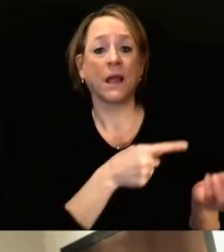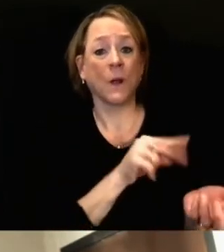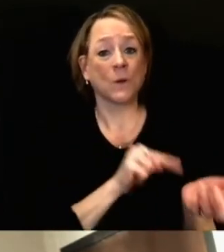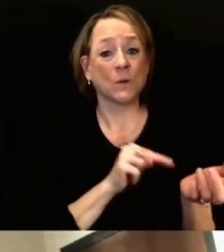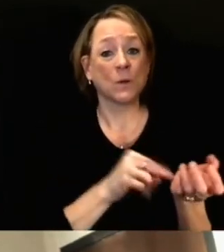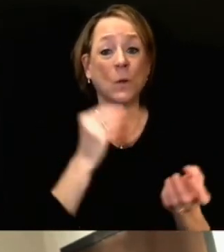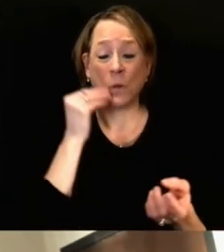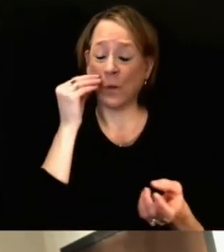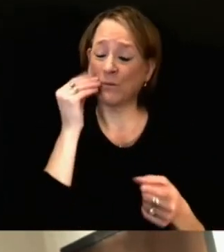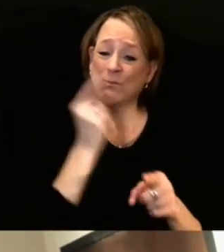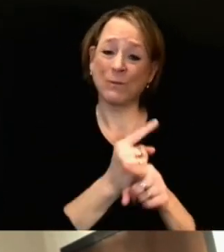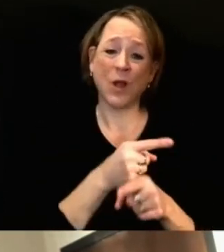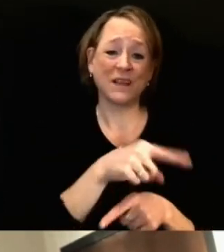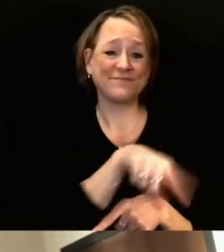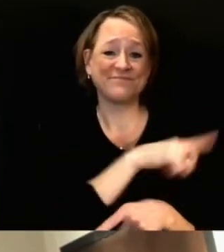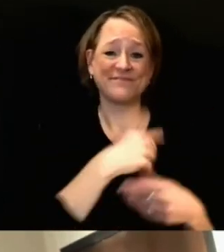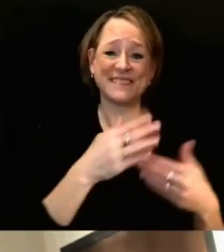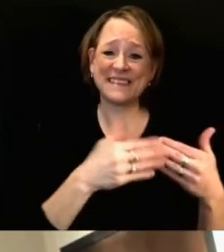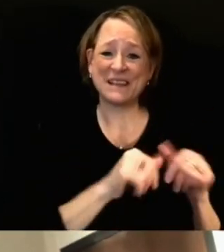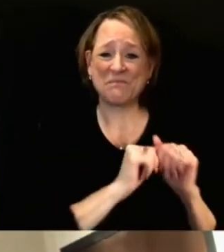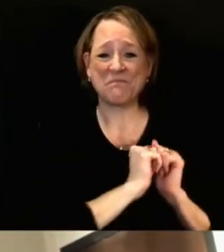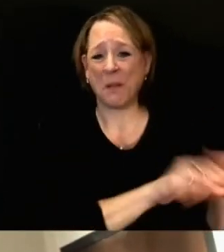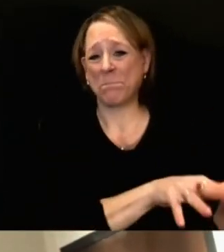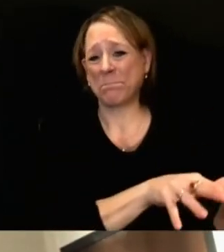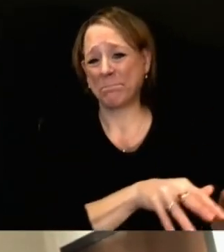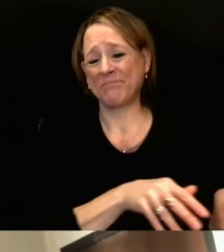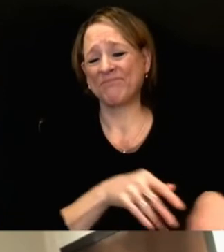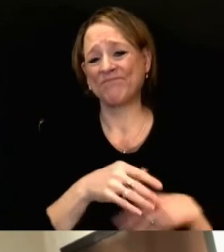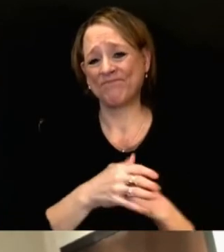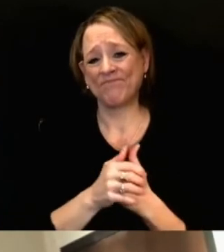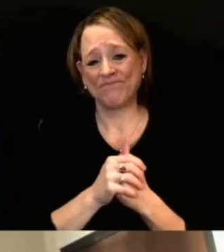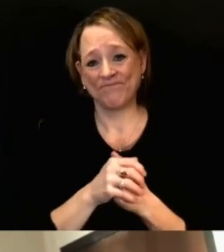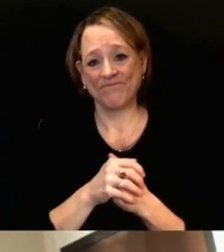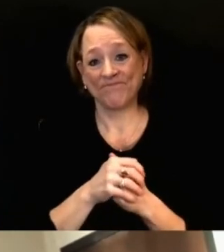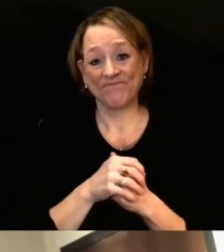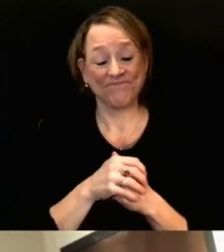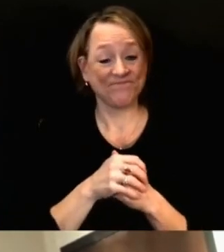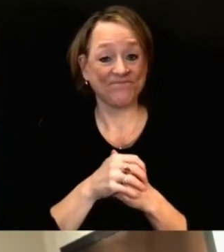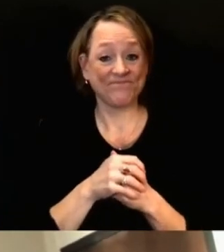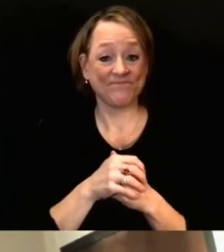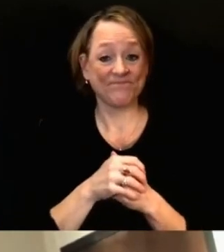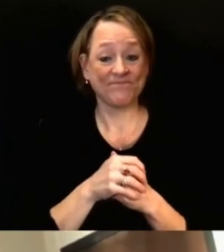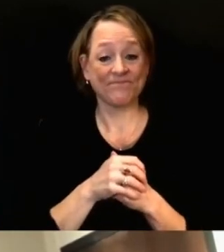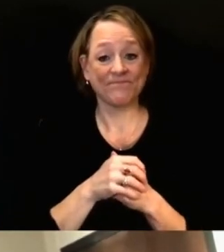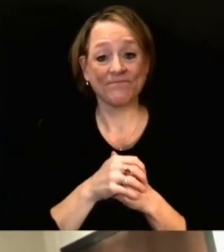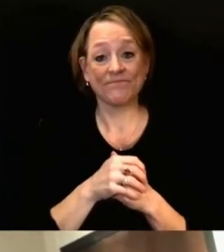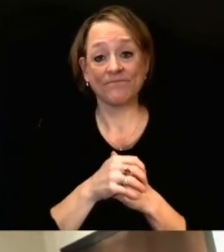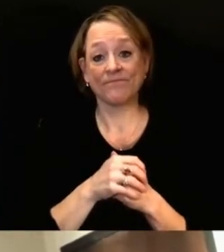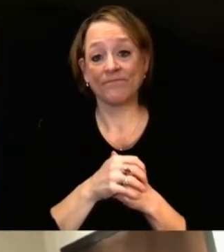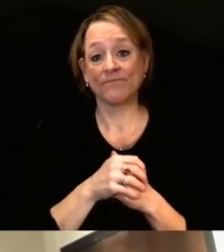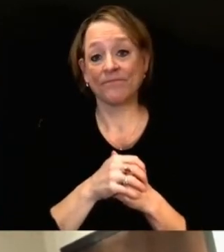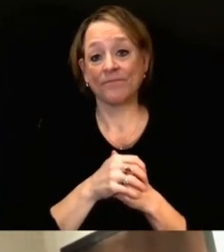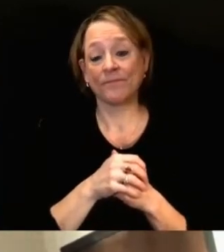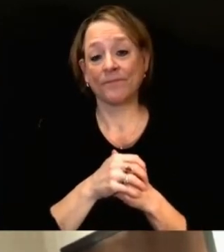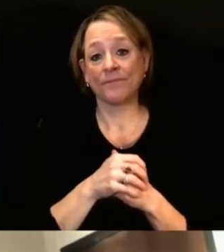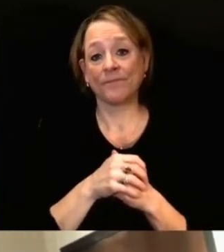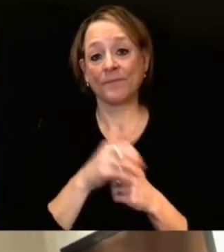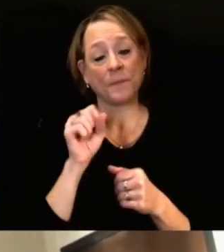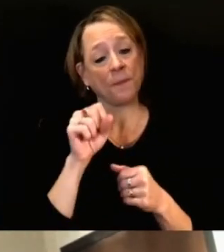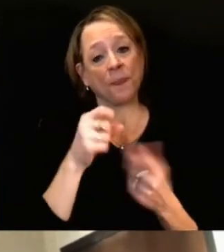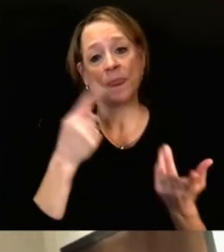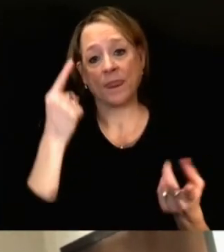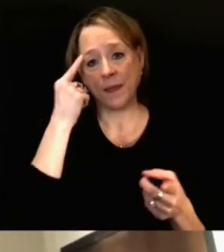cohabitation and congregate setting where transmission can happen, that boosters are probably one of our most important things, in addition